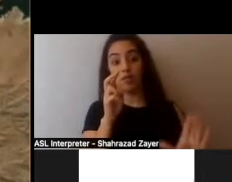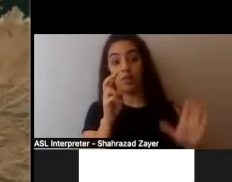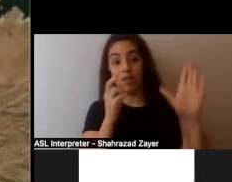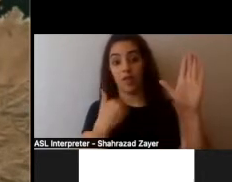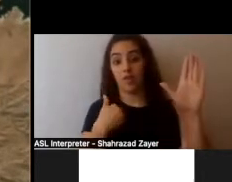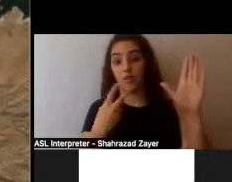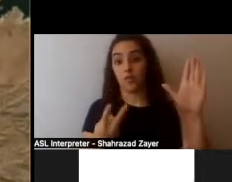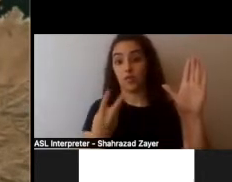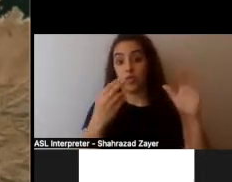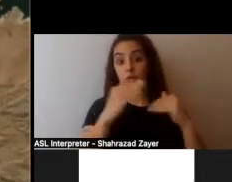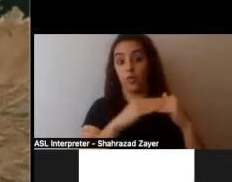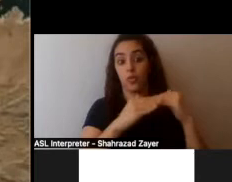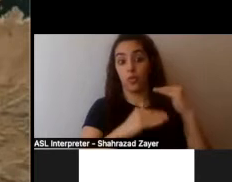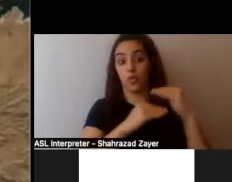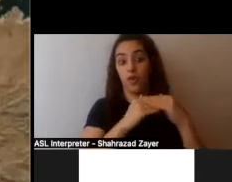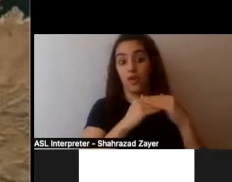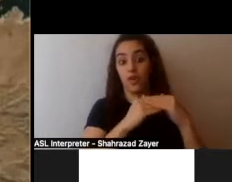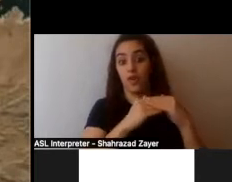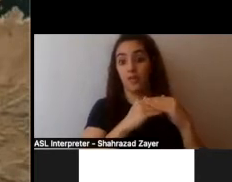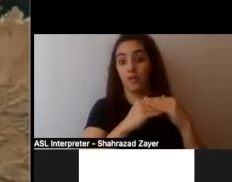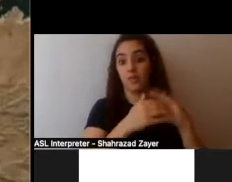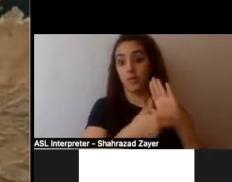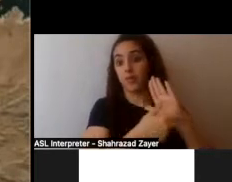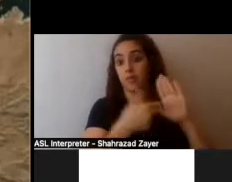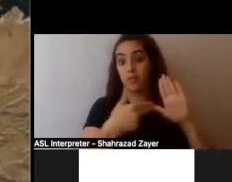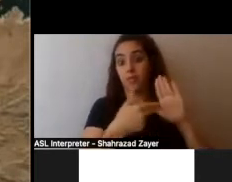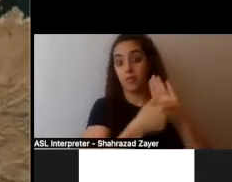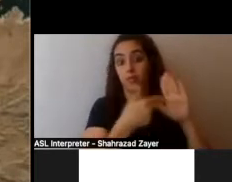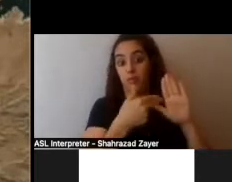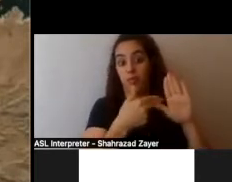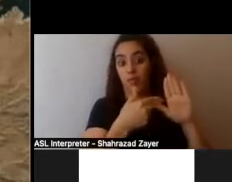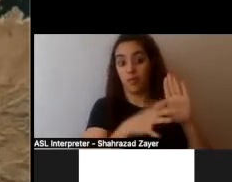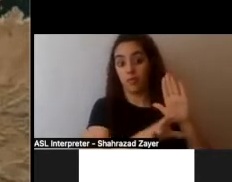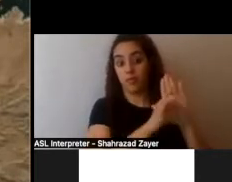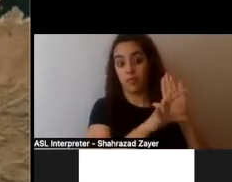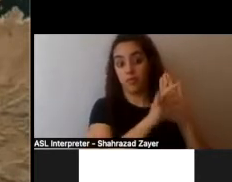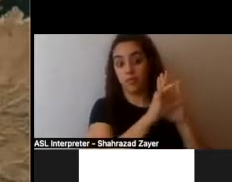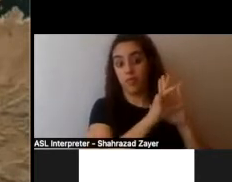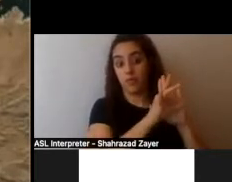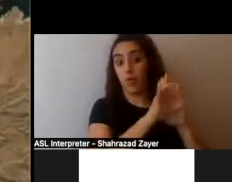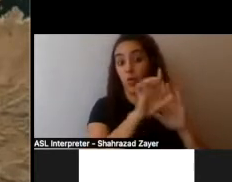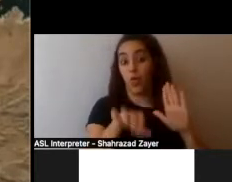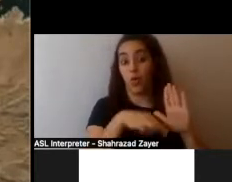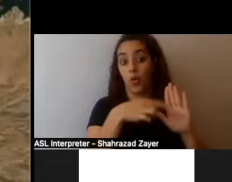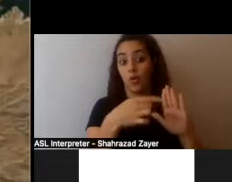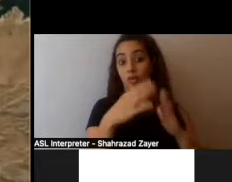highlighted. Only the top layer will show up. So right now we're looking at the percent Hispanic or Latino in the